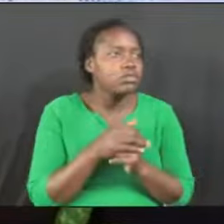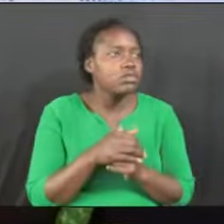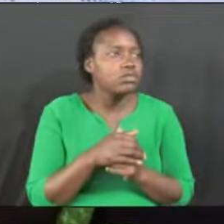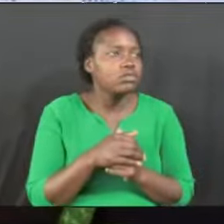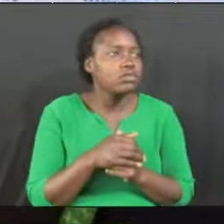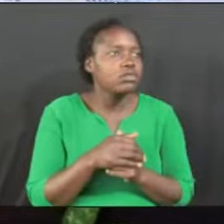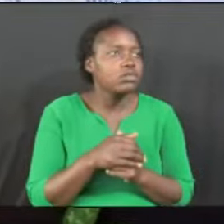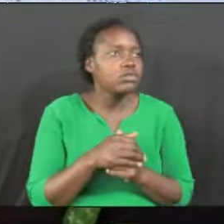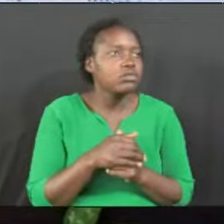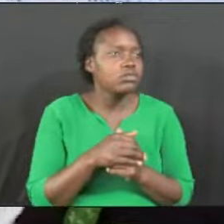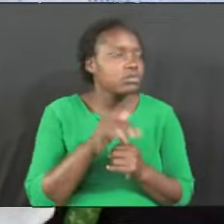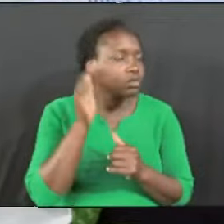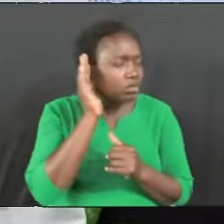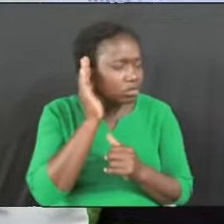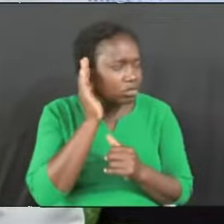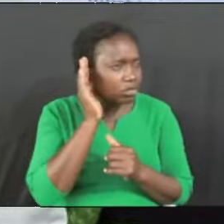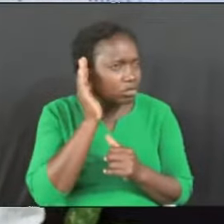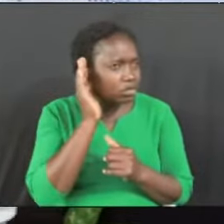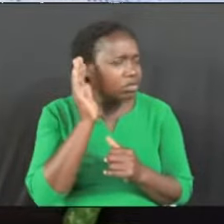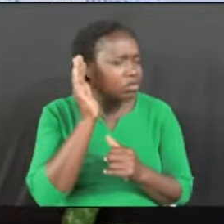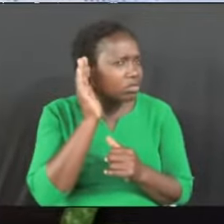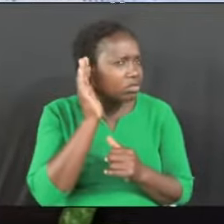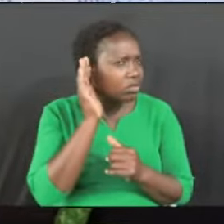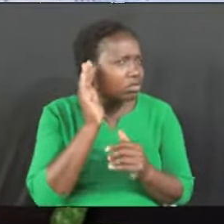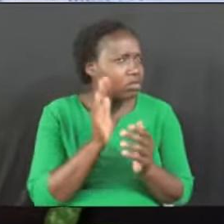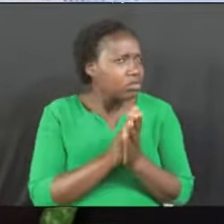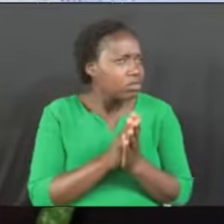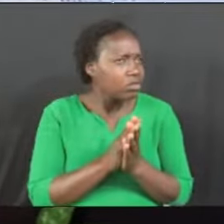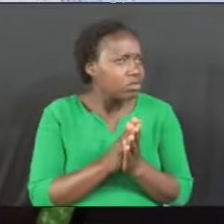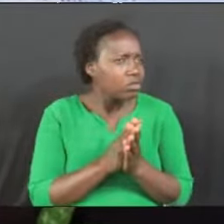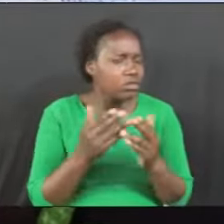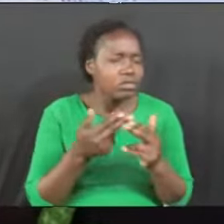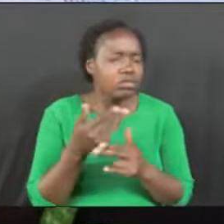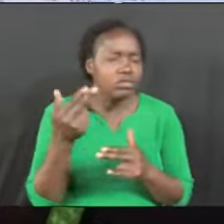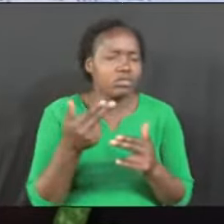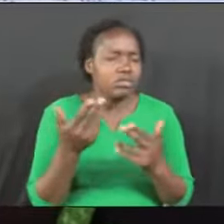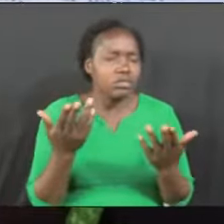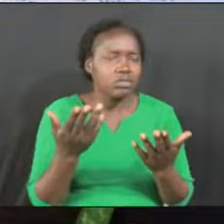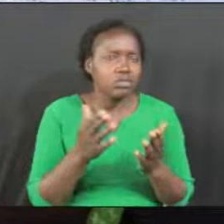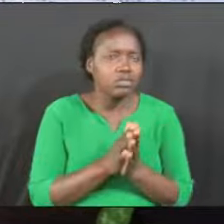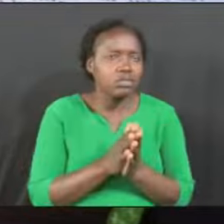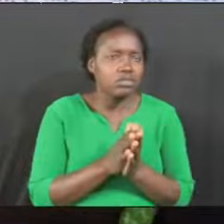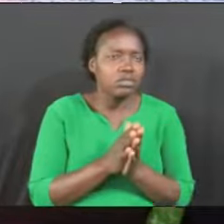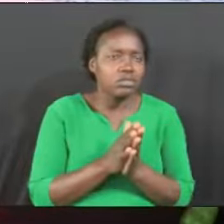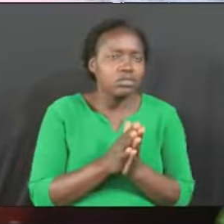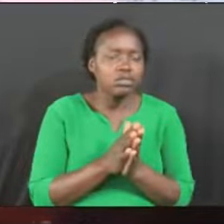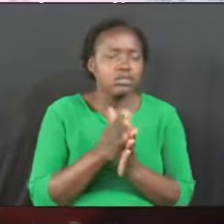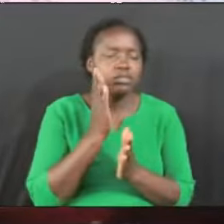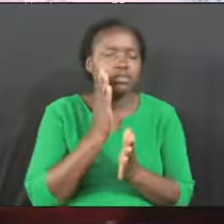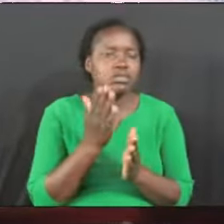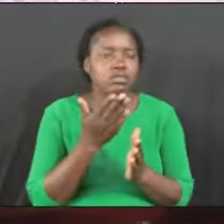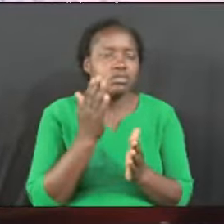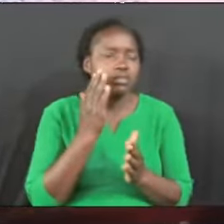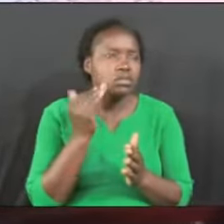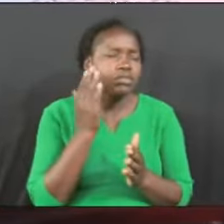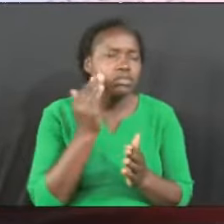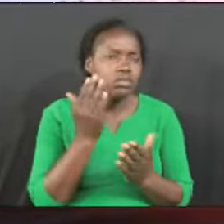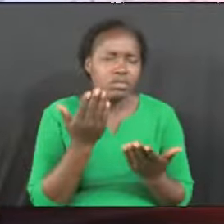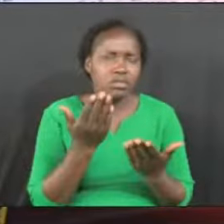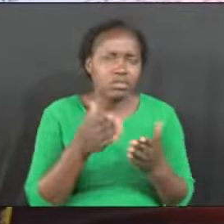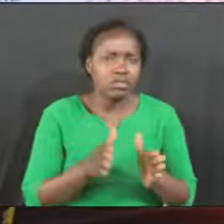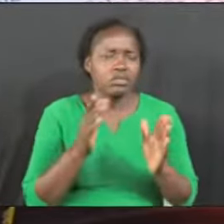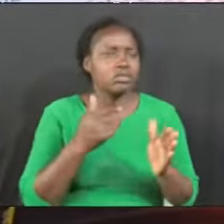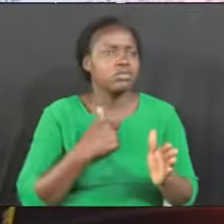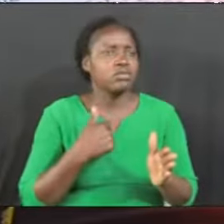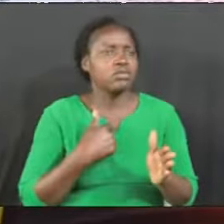We have this tendency to think more highly of ourselves. And my mother would always remind me